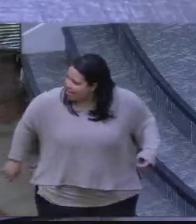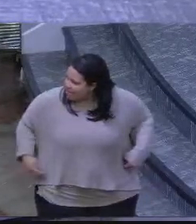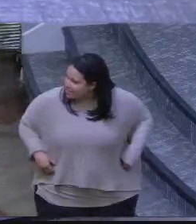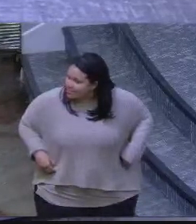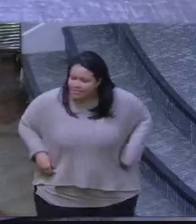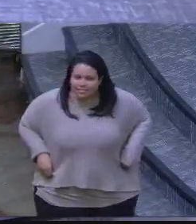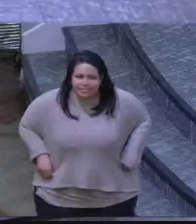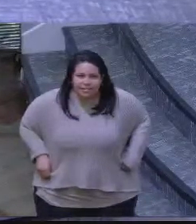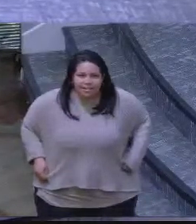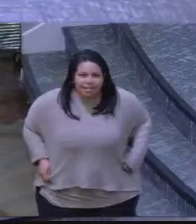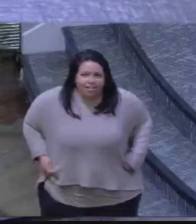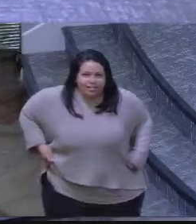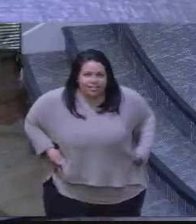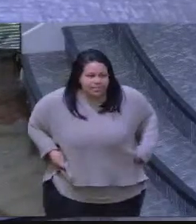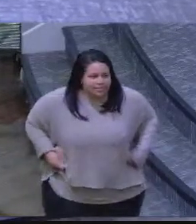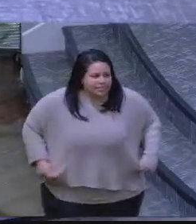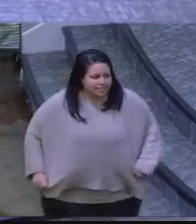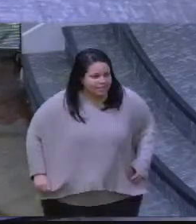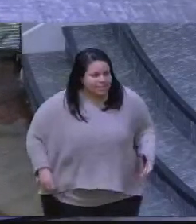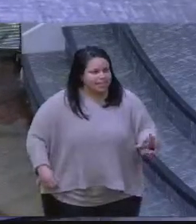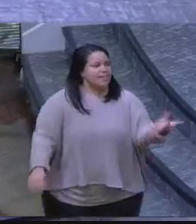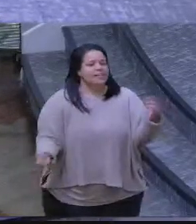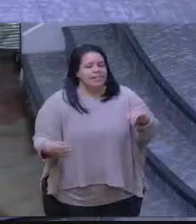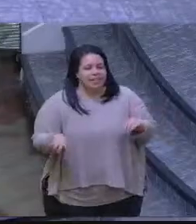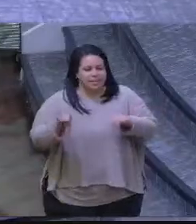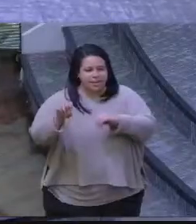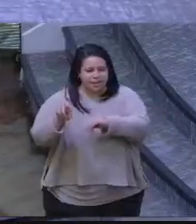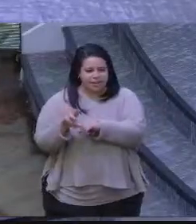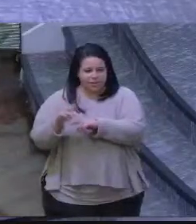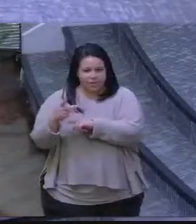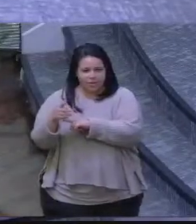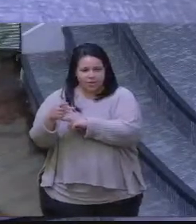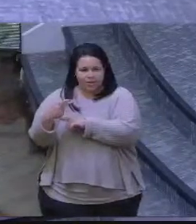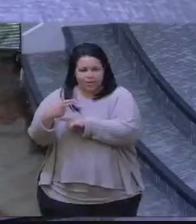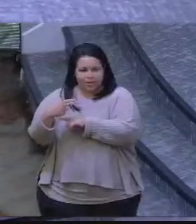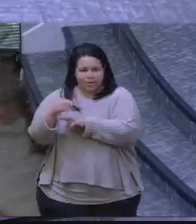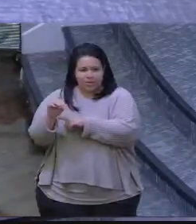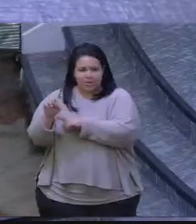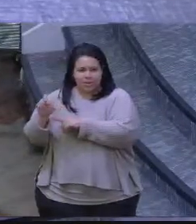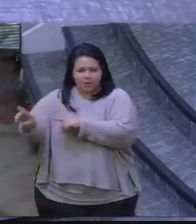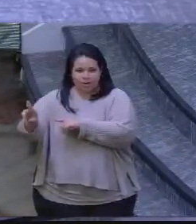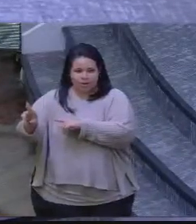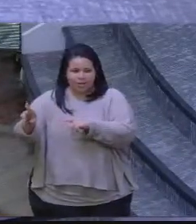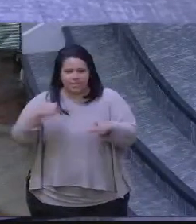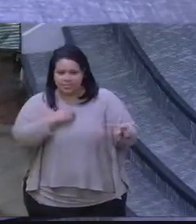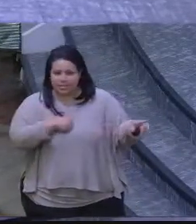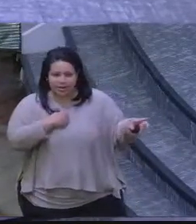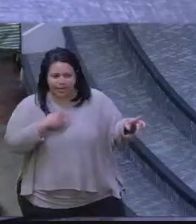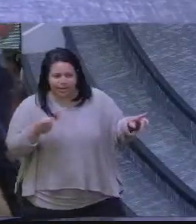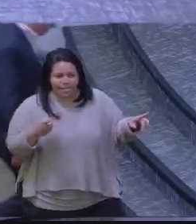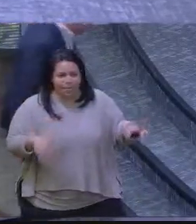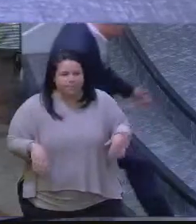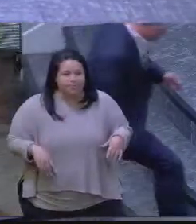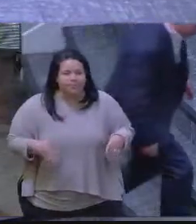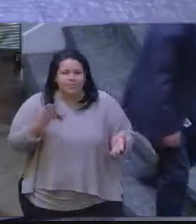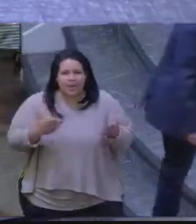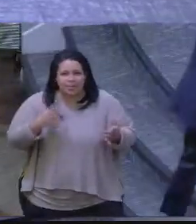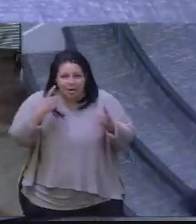Hooker, Dr. Hooker, sorry. Gosh, I am just not myself today. It made me cry and it threw me